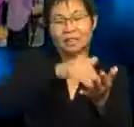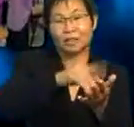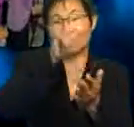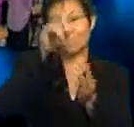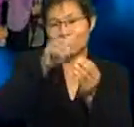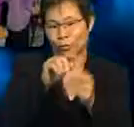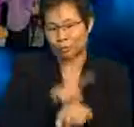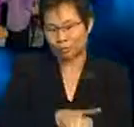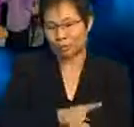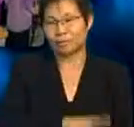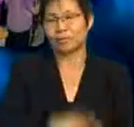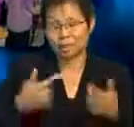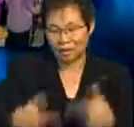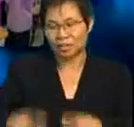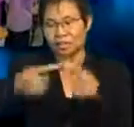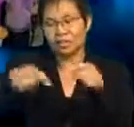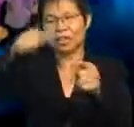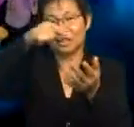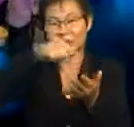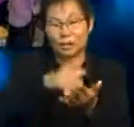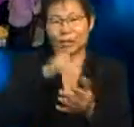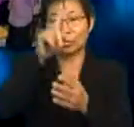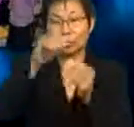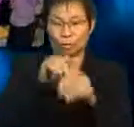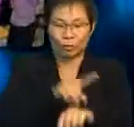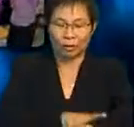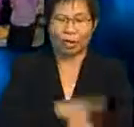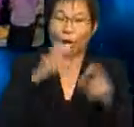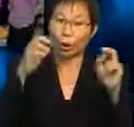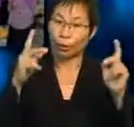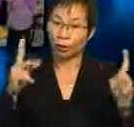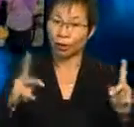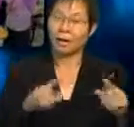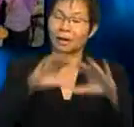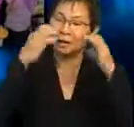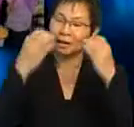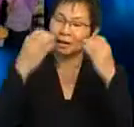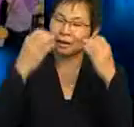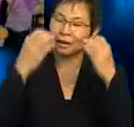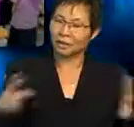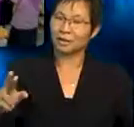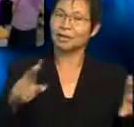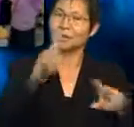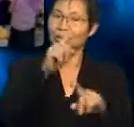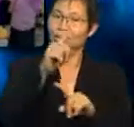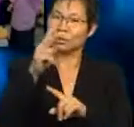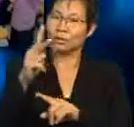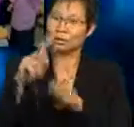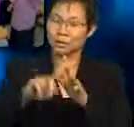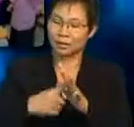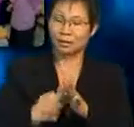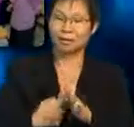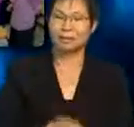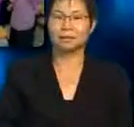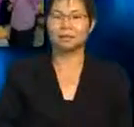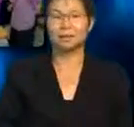try again one more time? Yes. Okay, let's try again one more time. Okay, class, ready?